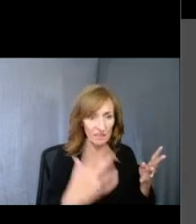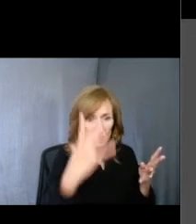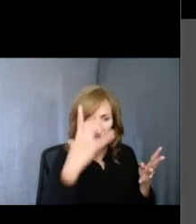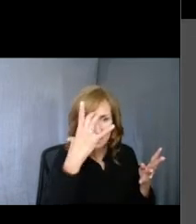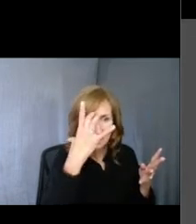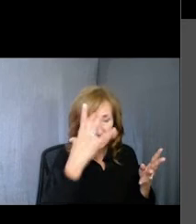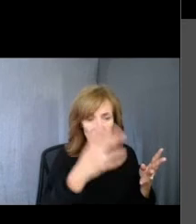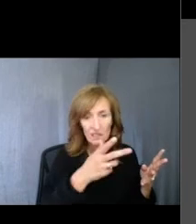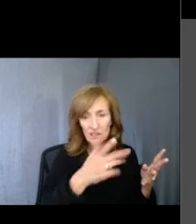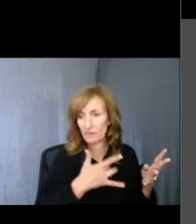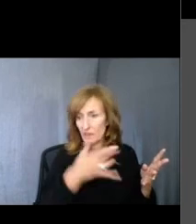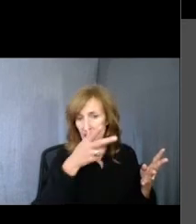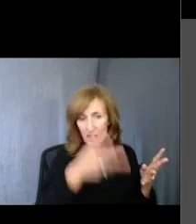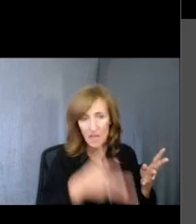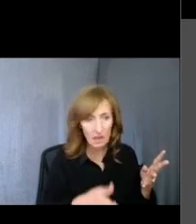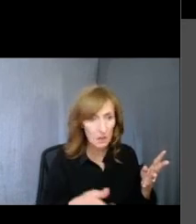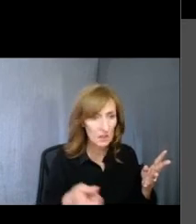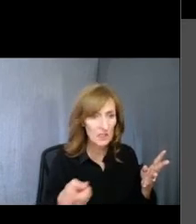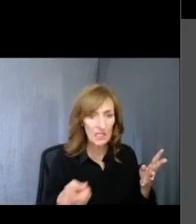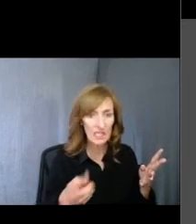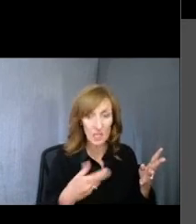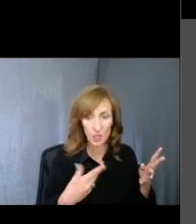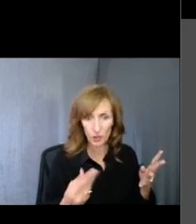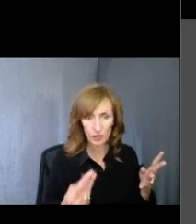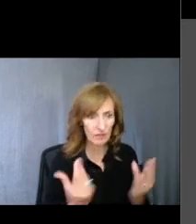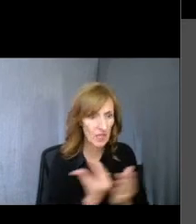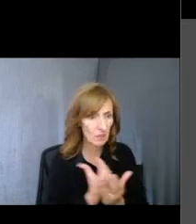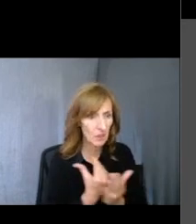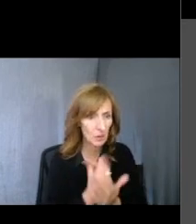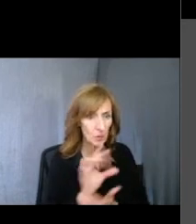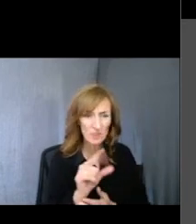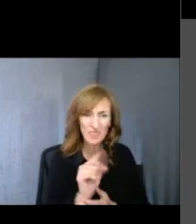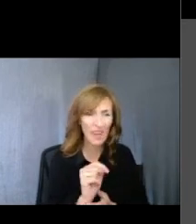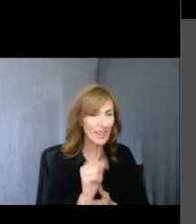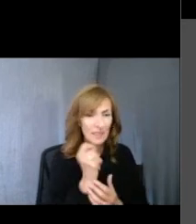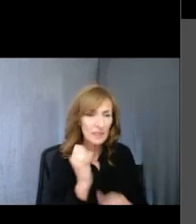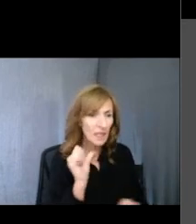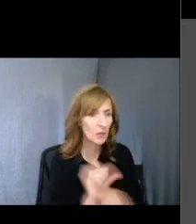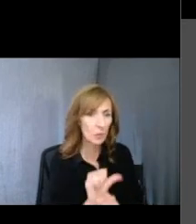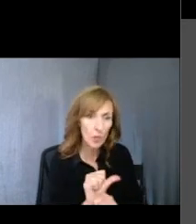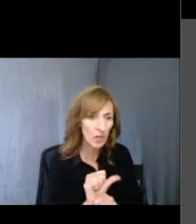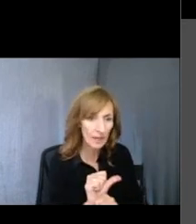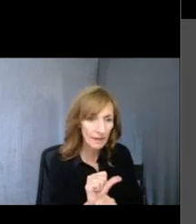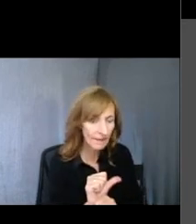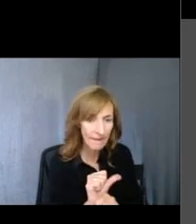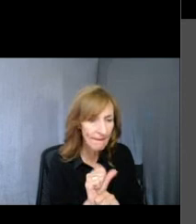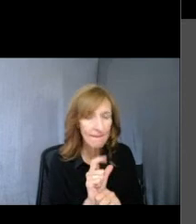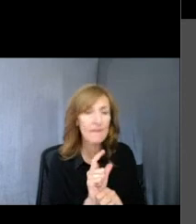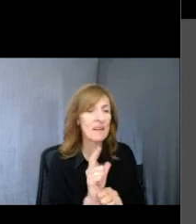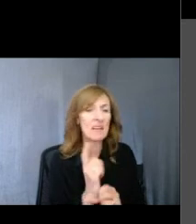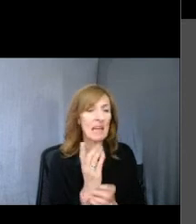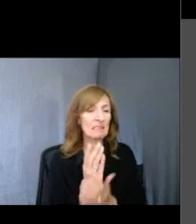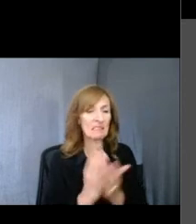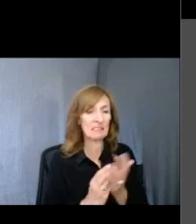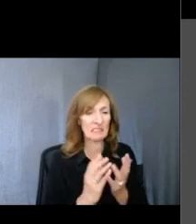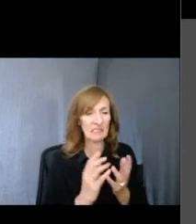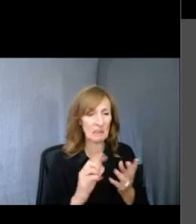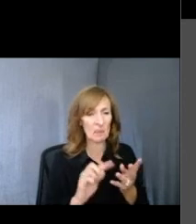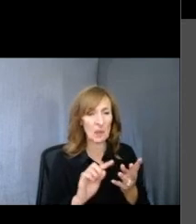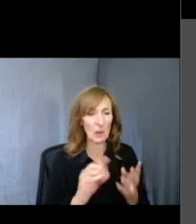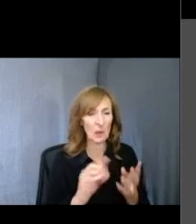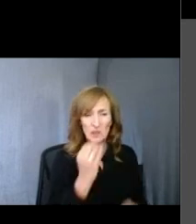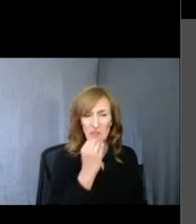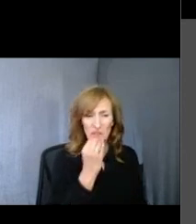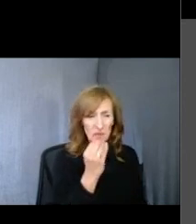feel lousy. You're giving them a new diet. You're changing things. Some of those diets, I think, are less palatable, and it can be